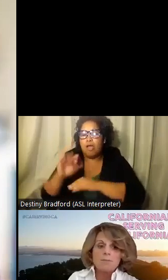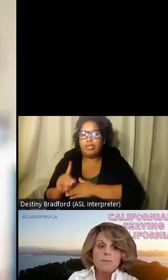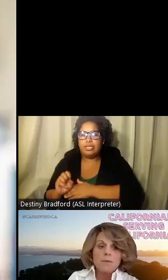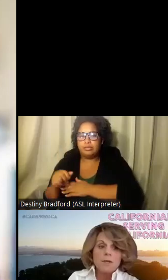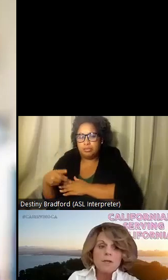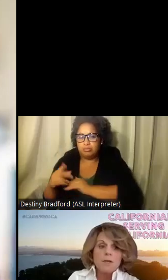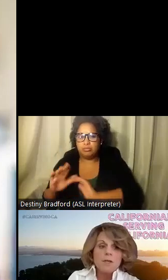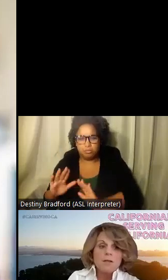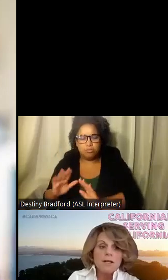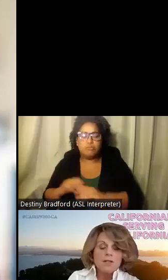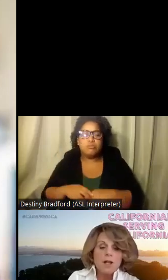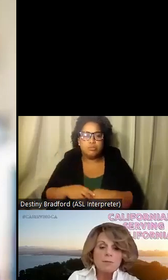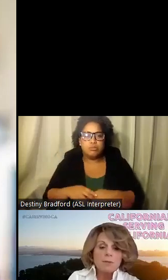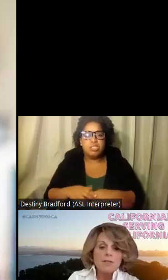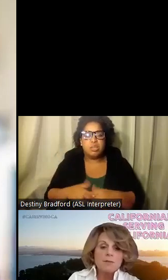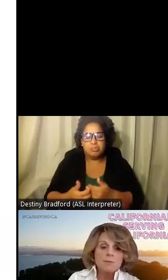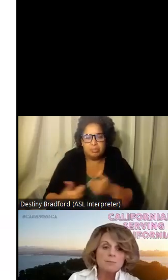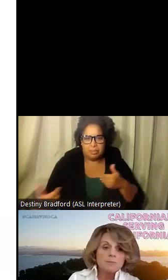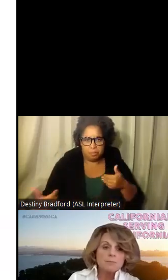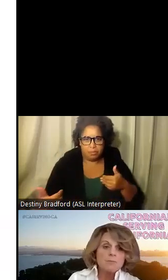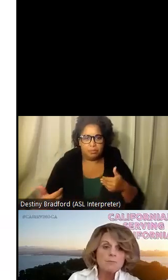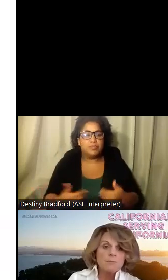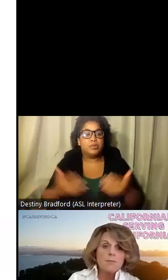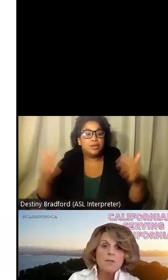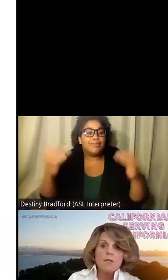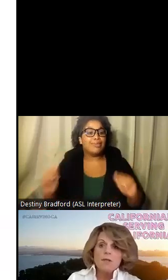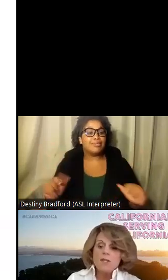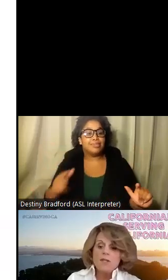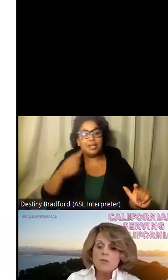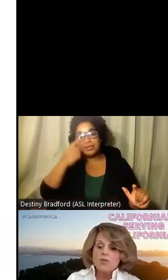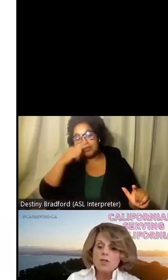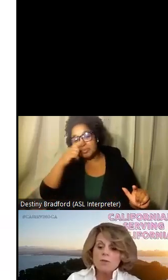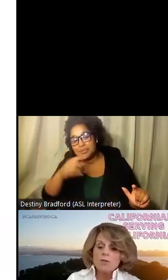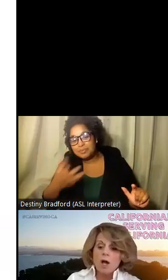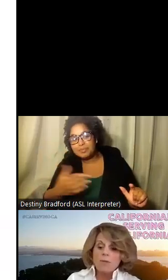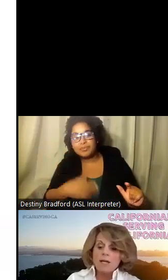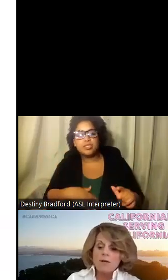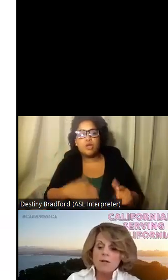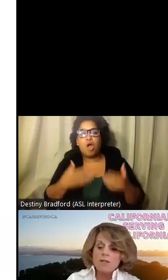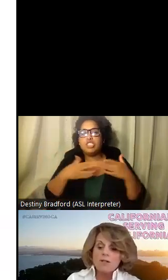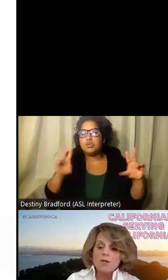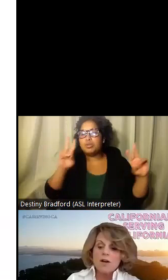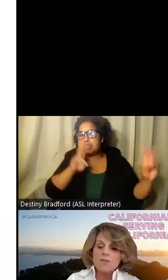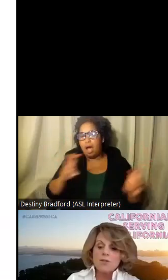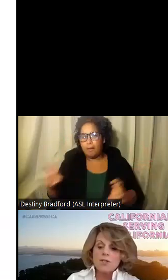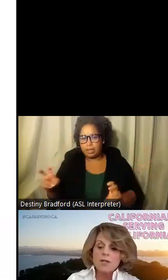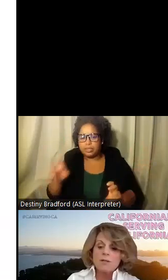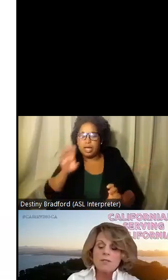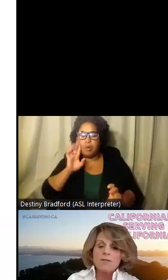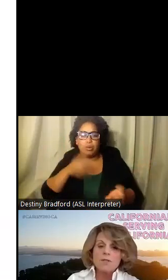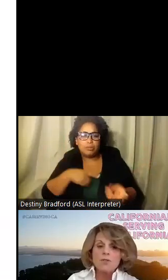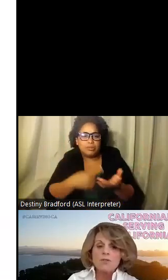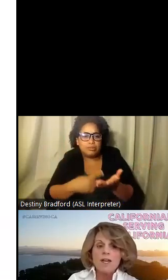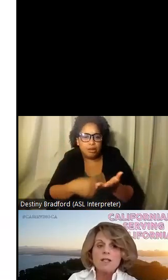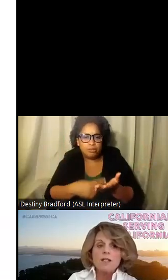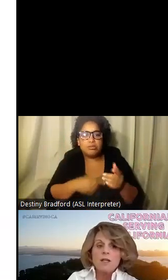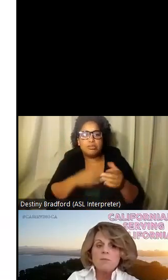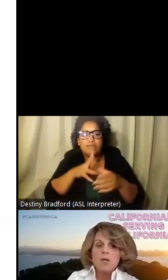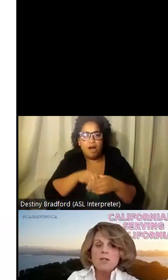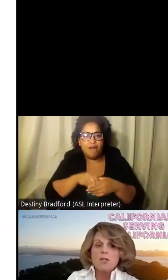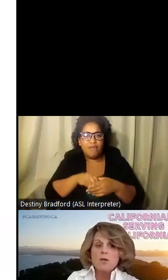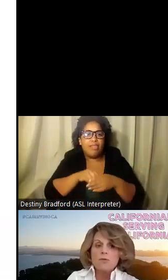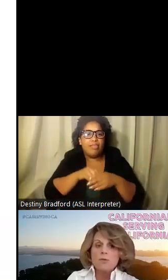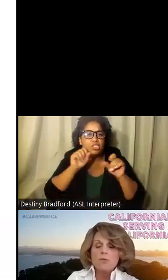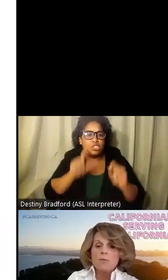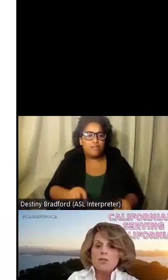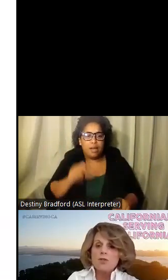DSP. Next slide, please. These are the general topic areas that are covered in the survey. I'm